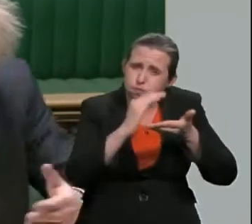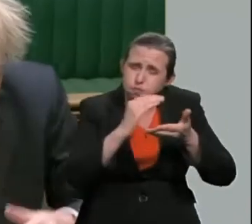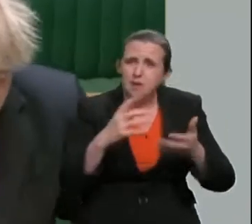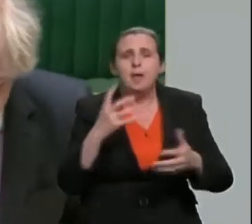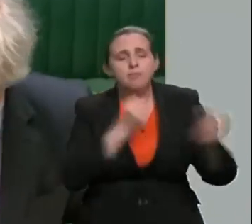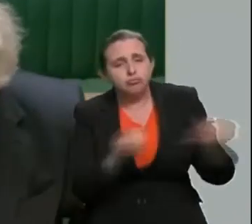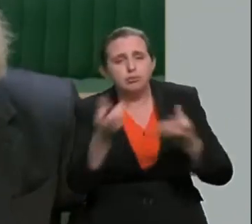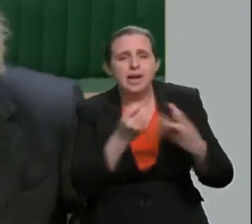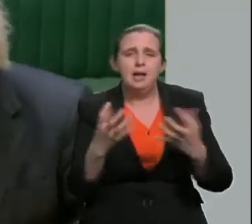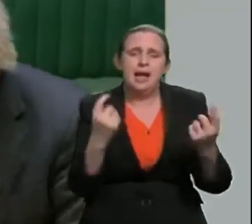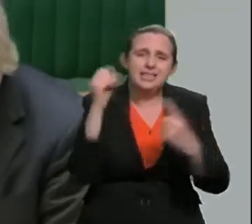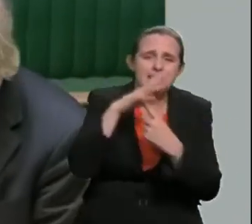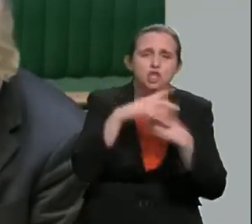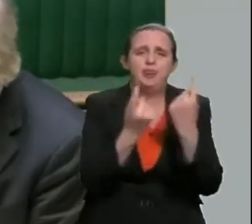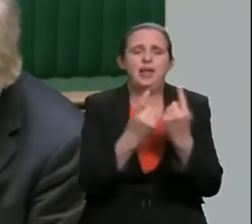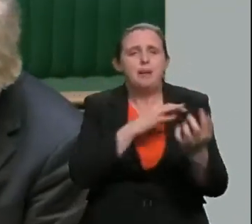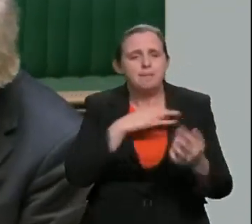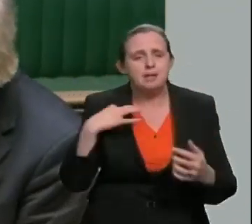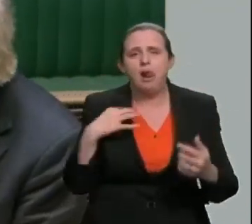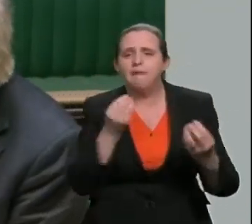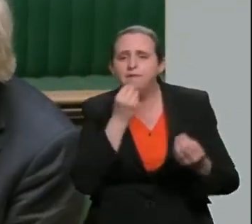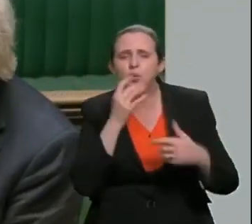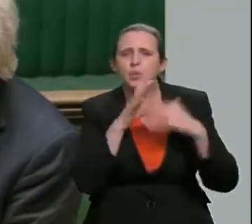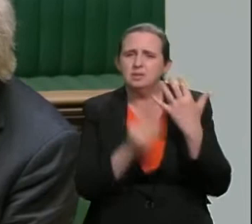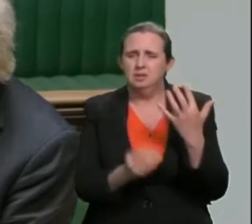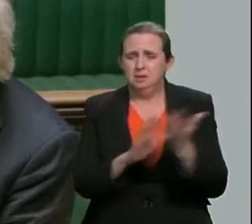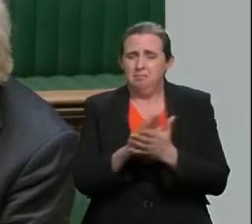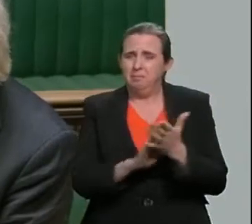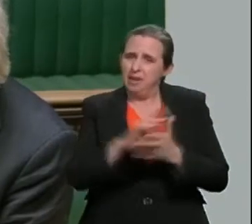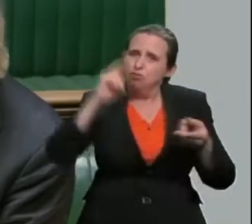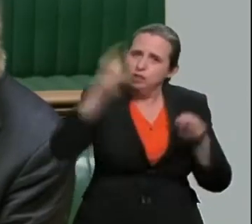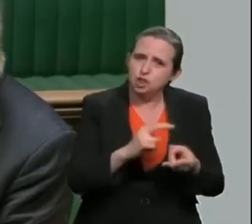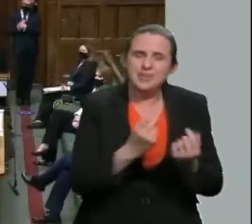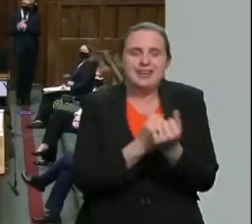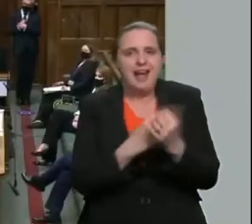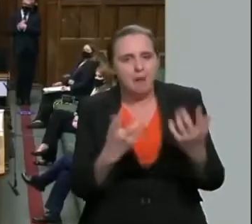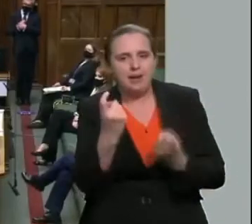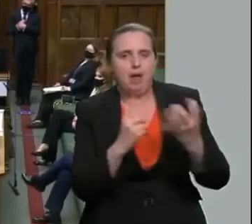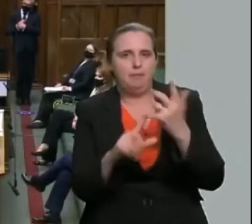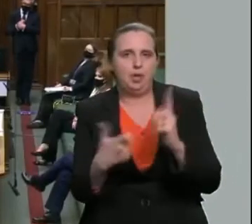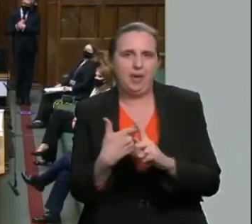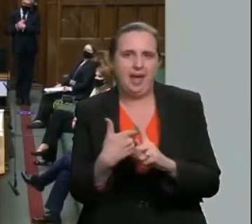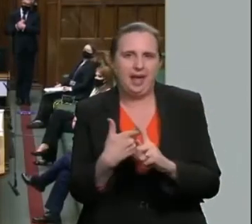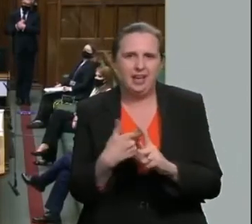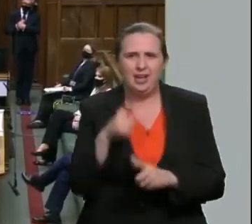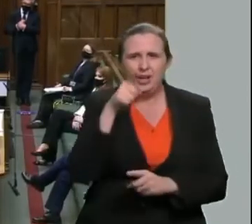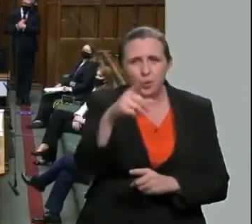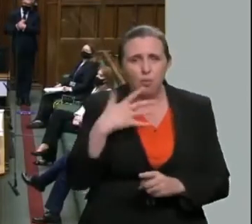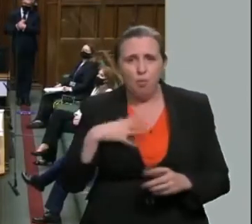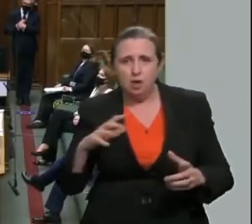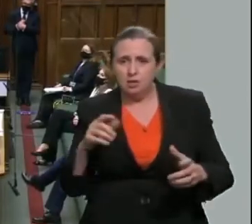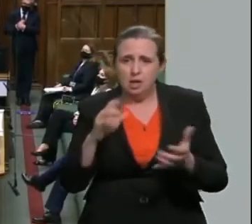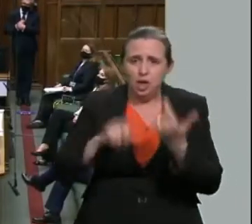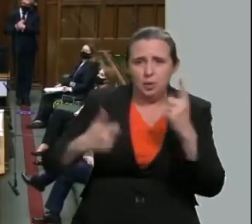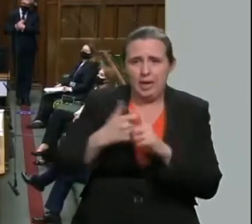last week, and he agreed that was a good idea, Mr. Speaker. Unless he actually wants to cut this country off from the rest